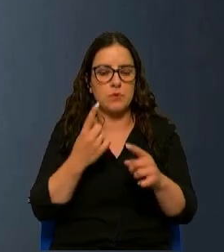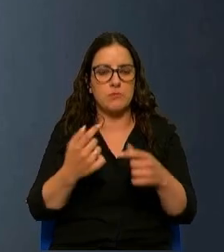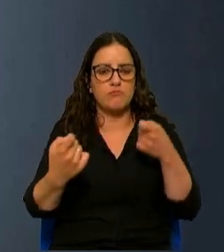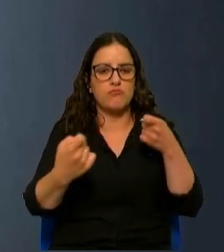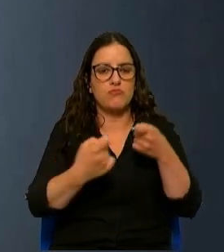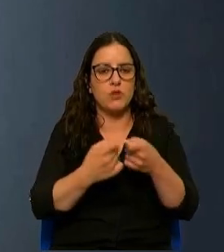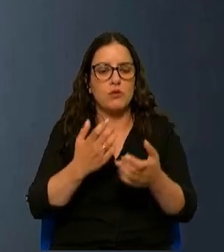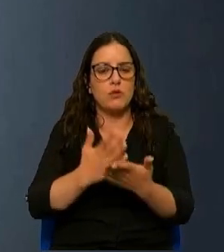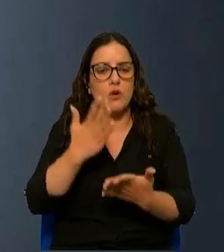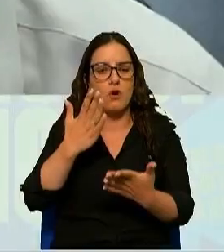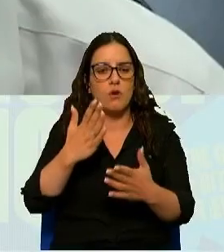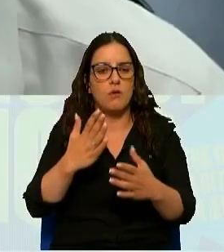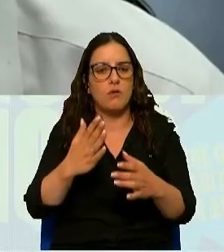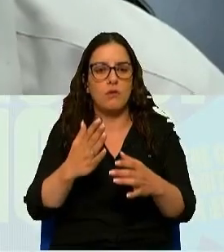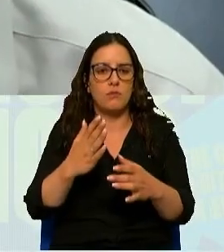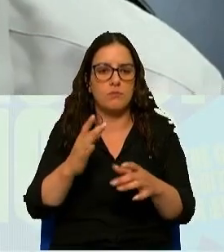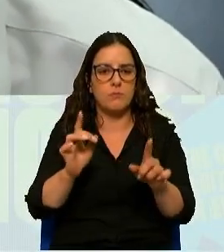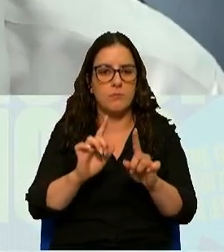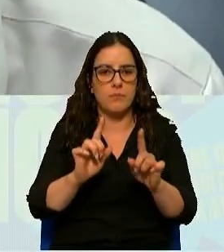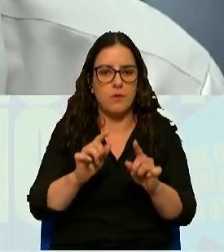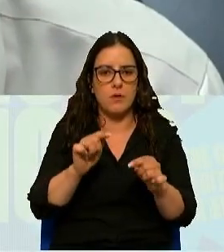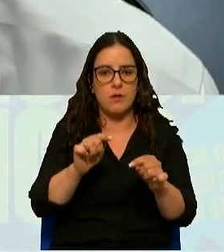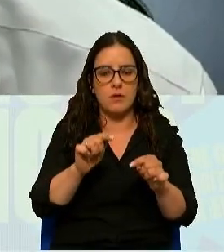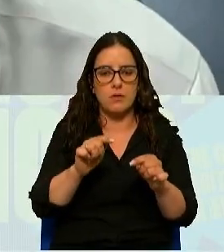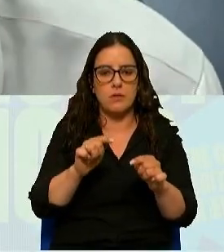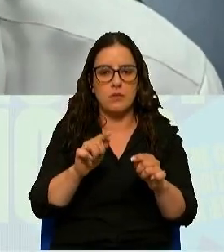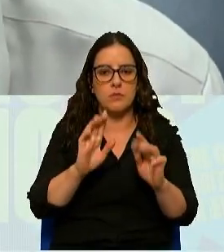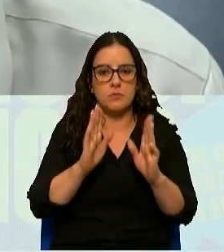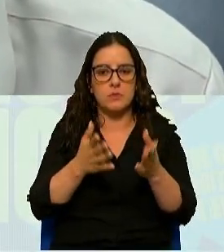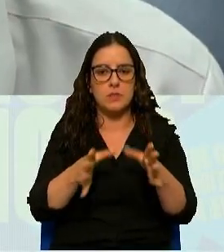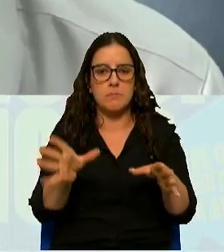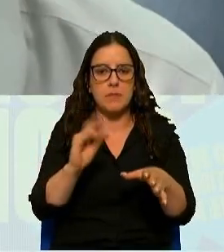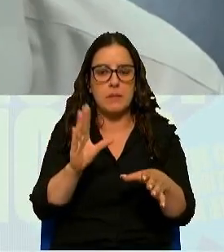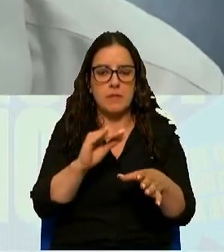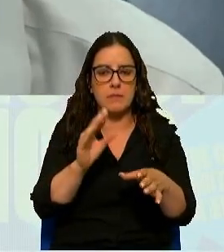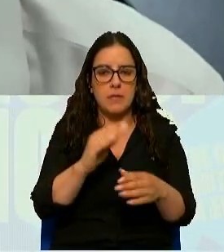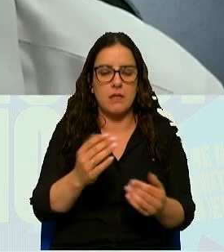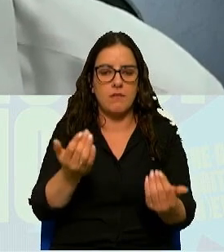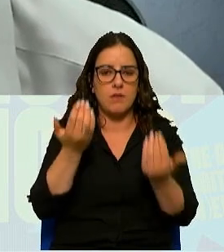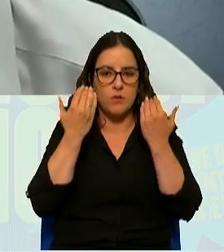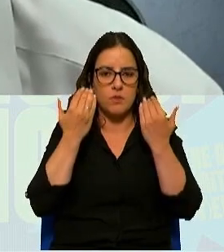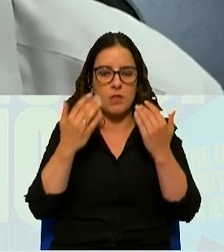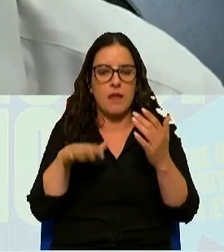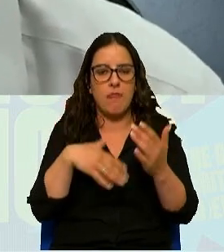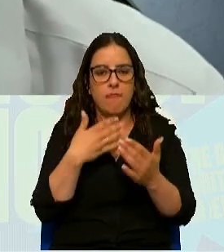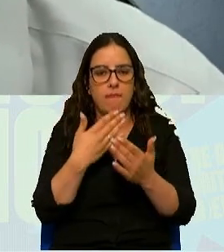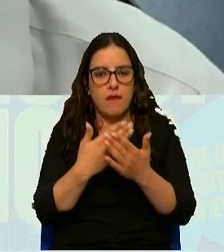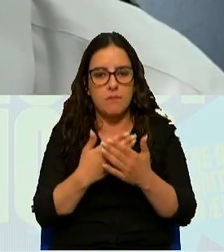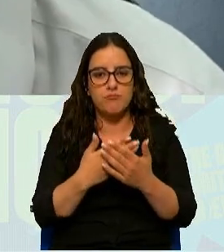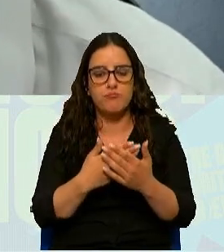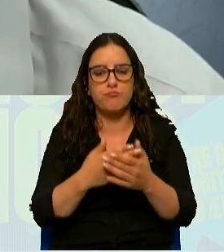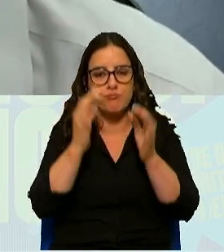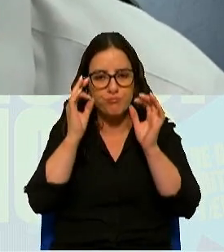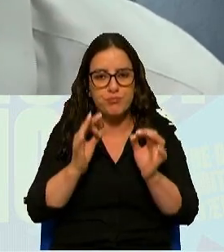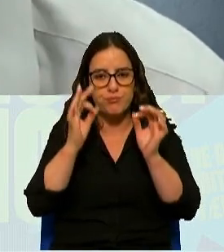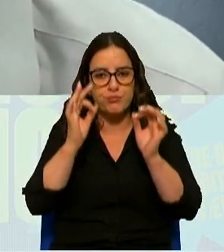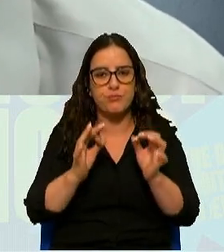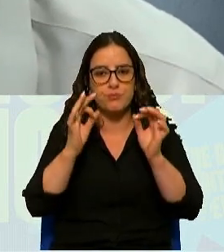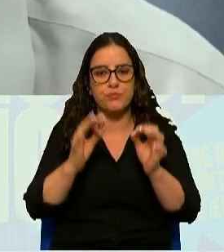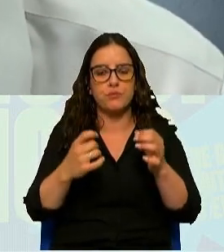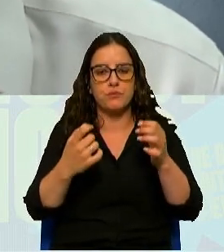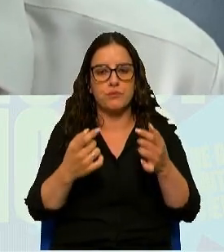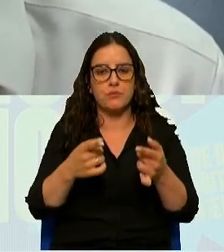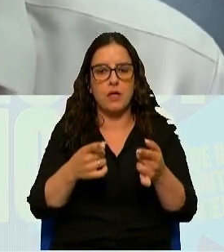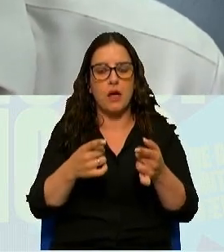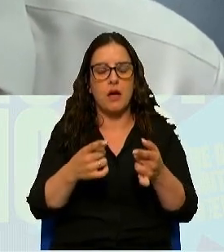The problem with accuracy is the only way to get more of it is to have more and more data and more and more computation power to build bigger and bigger